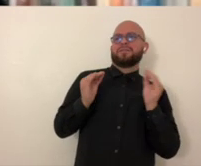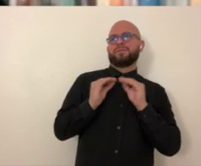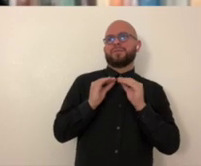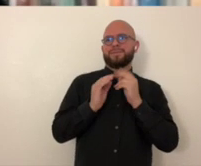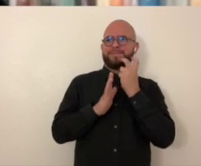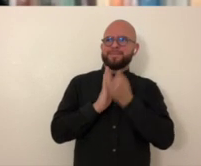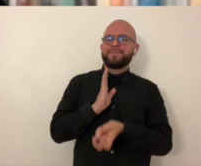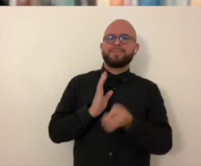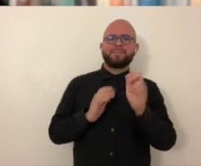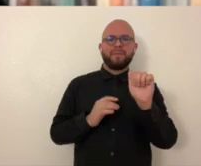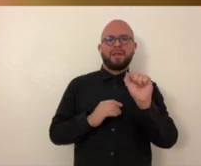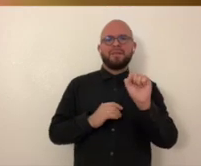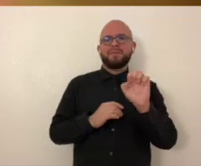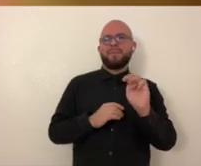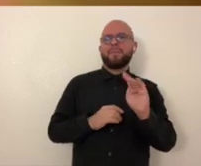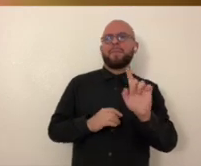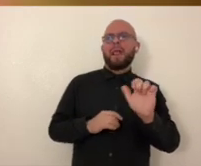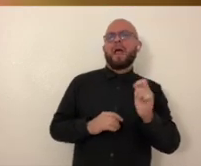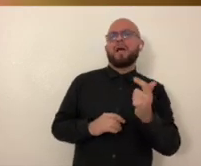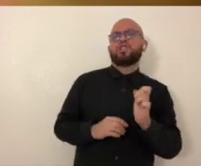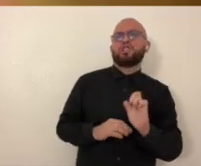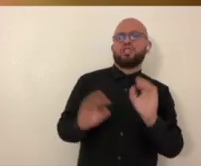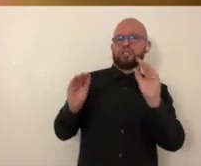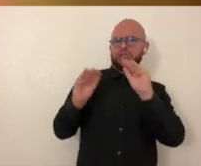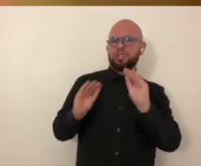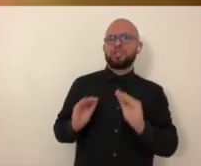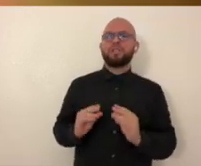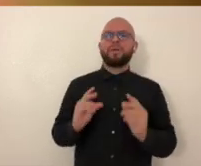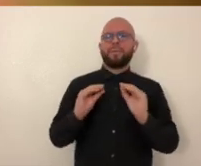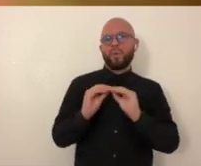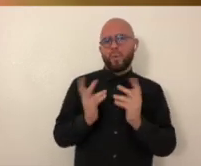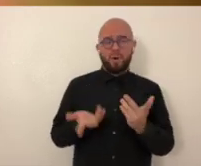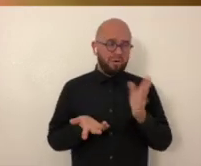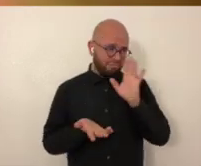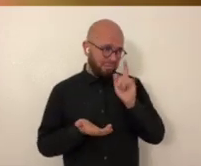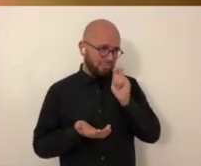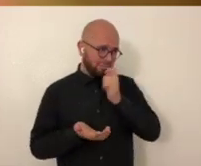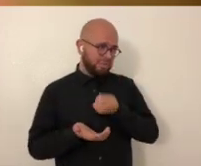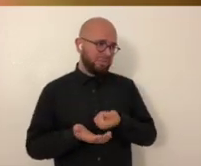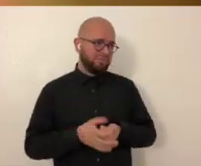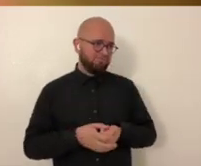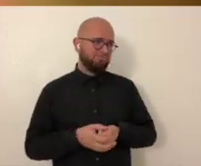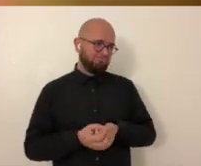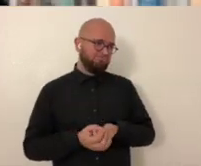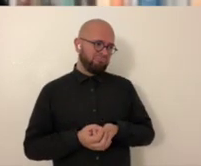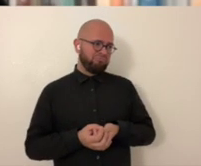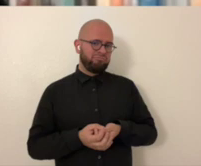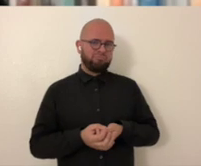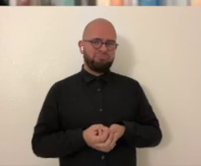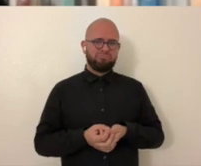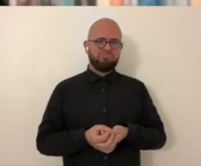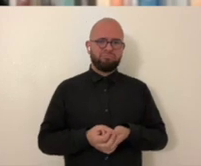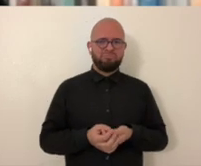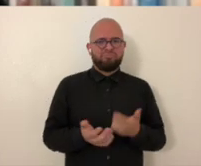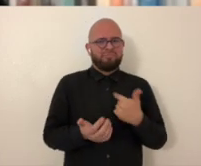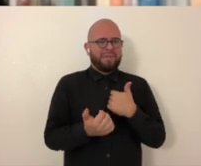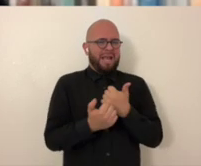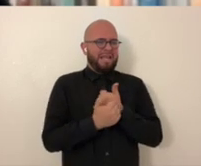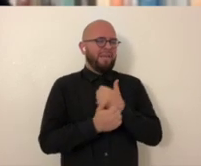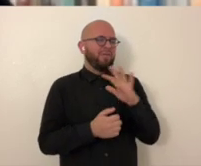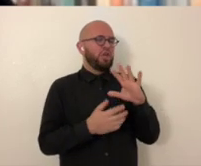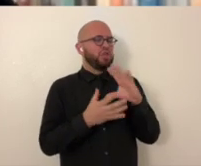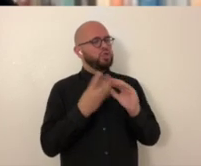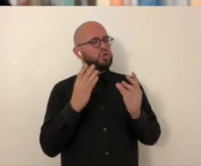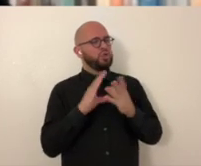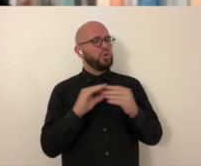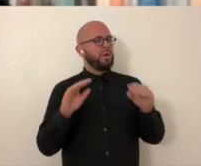Yeah. She's definitely inspiring to get into that assemblage more. That'll be really neat.